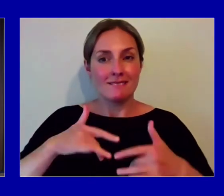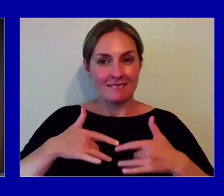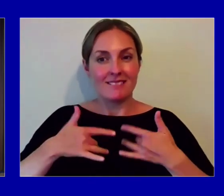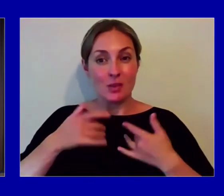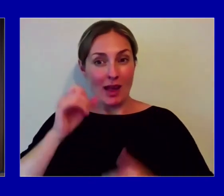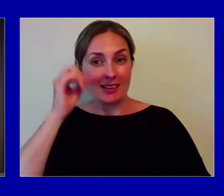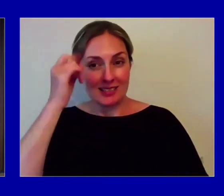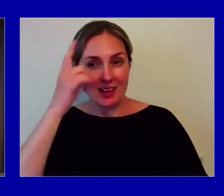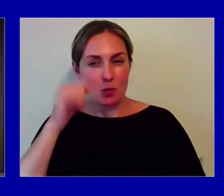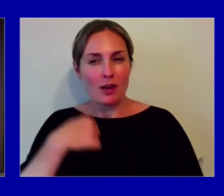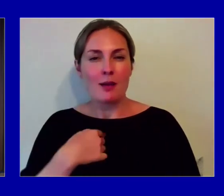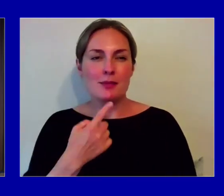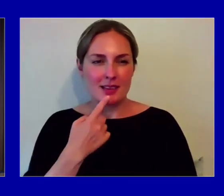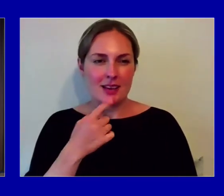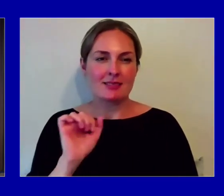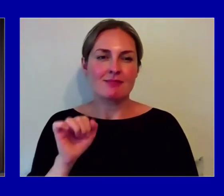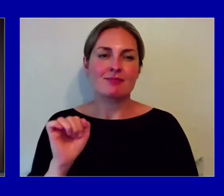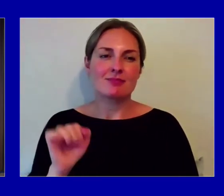Hey, look out. Hmm.